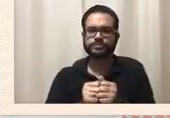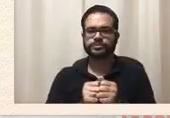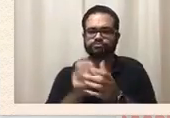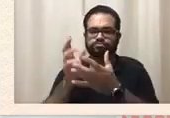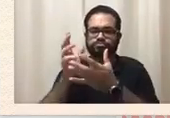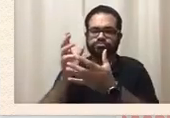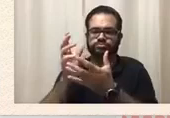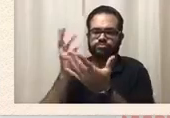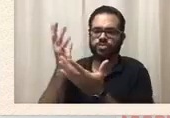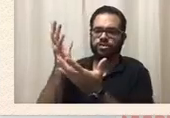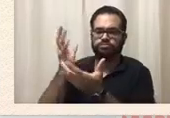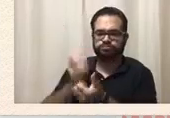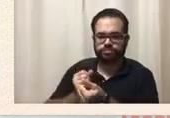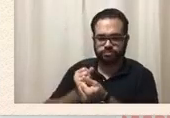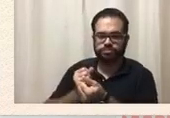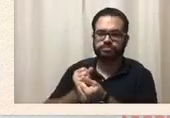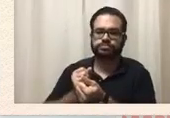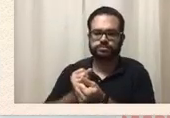the safety.